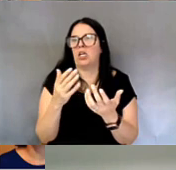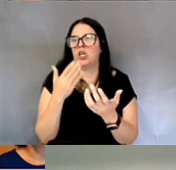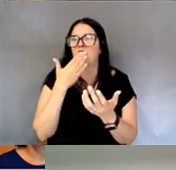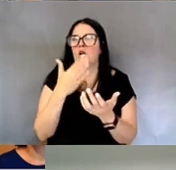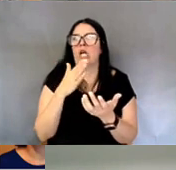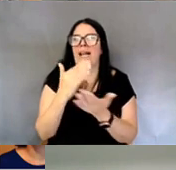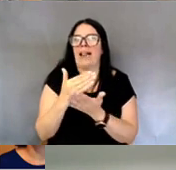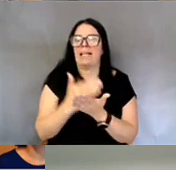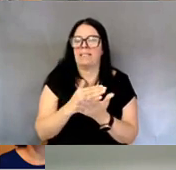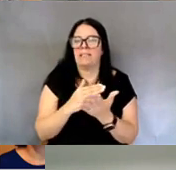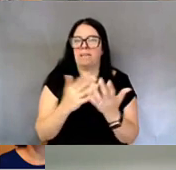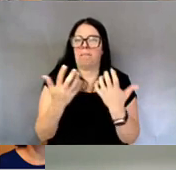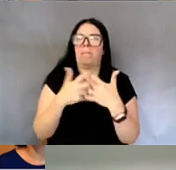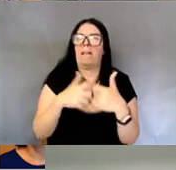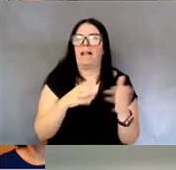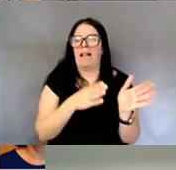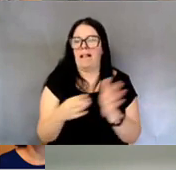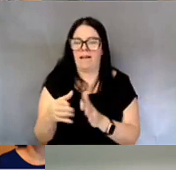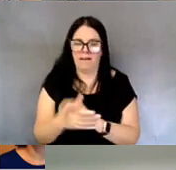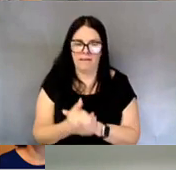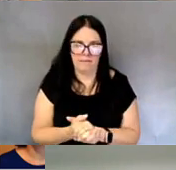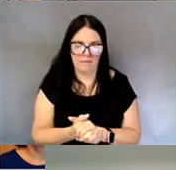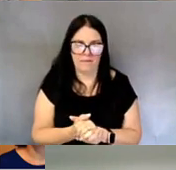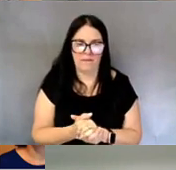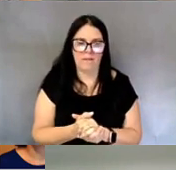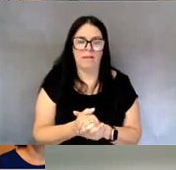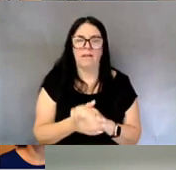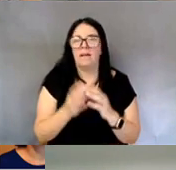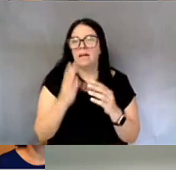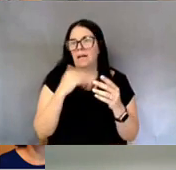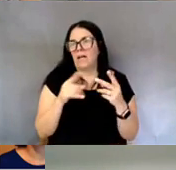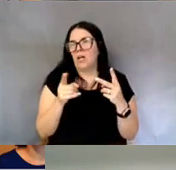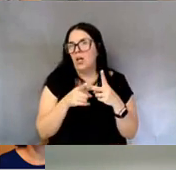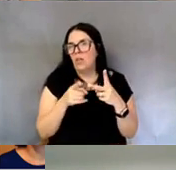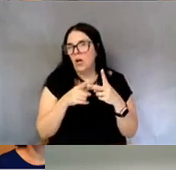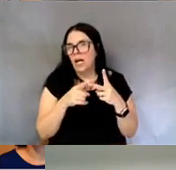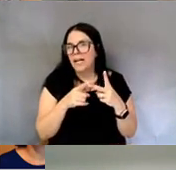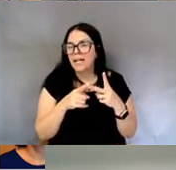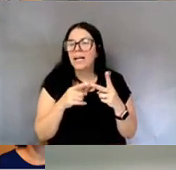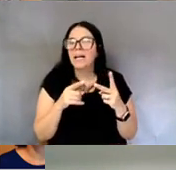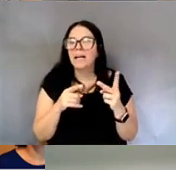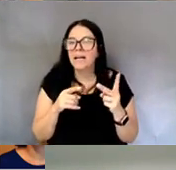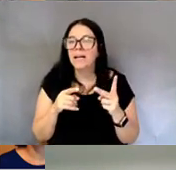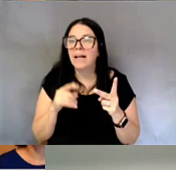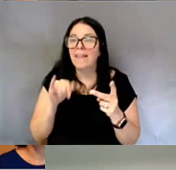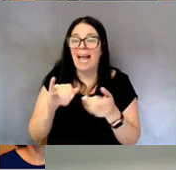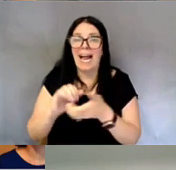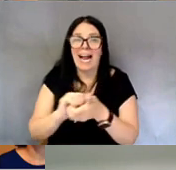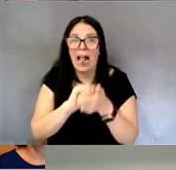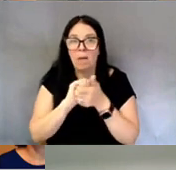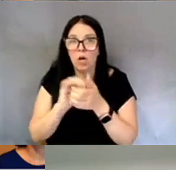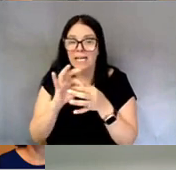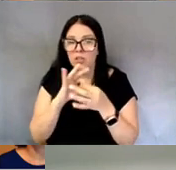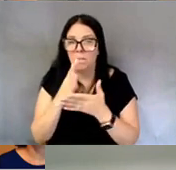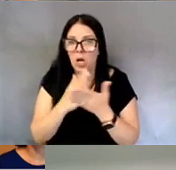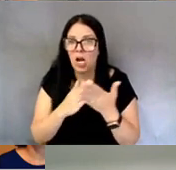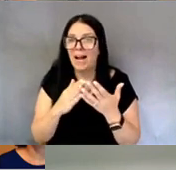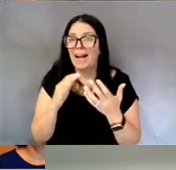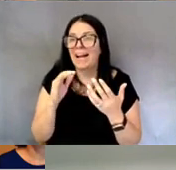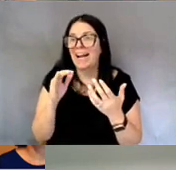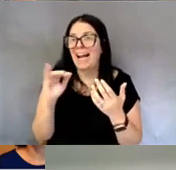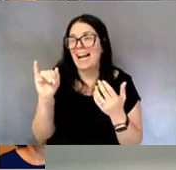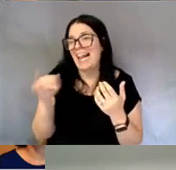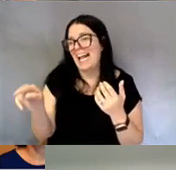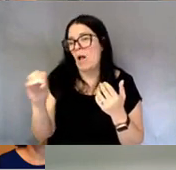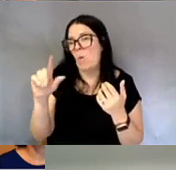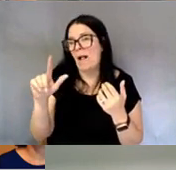plan. And the third one, I would say the collaborative part was that, as Olga had put in one